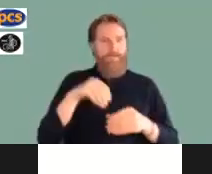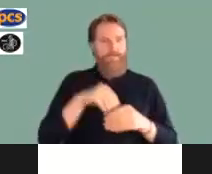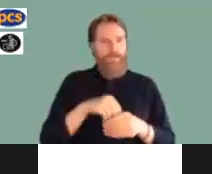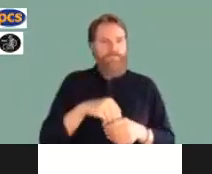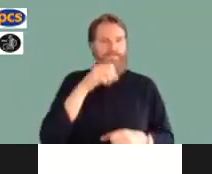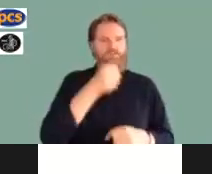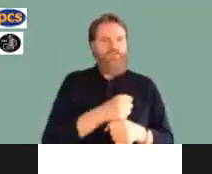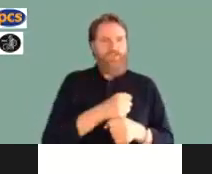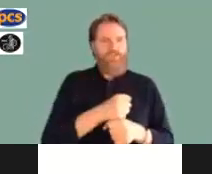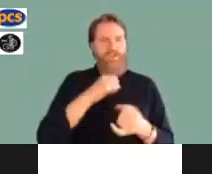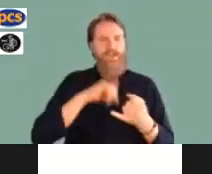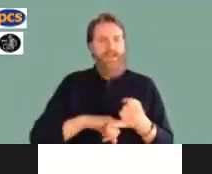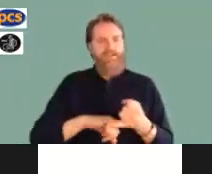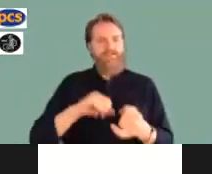actually